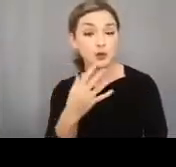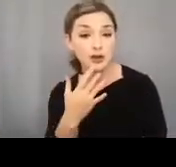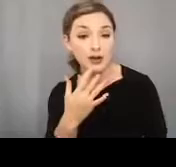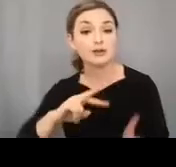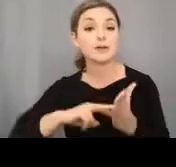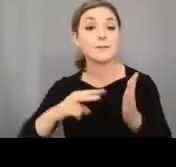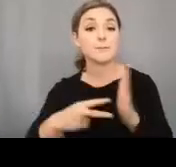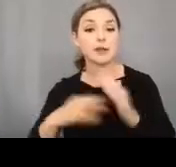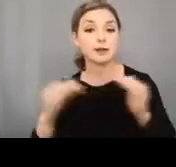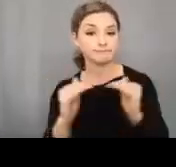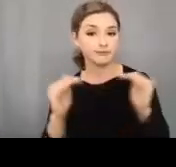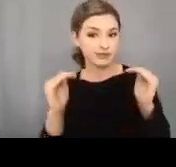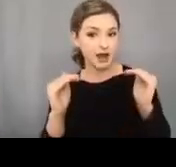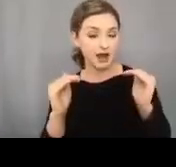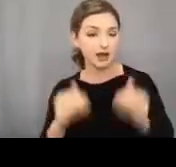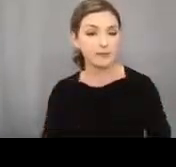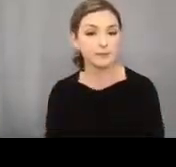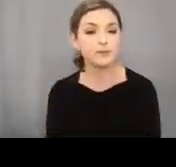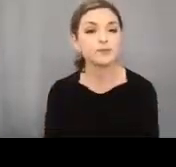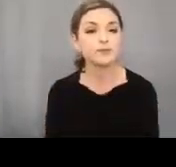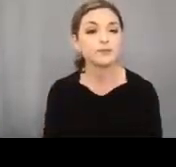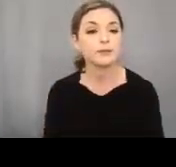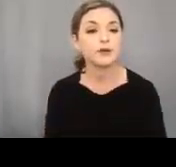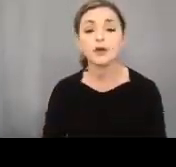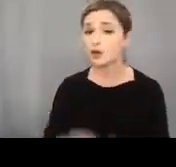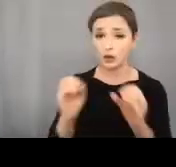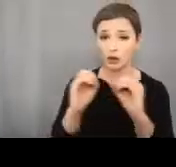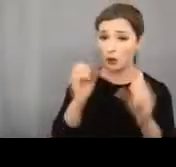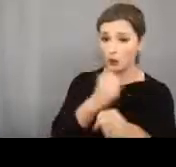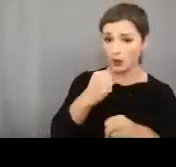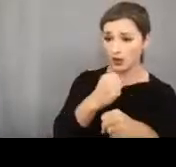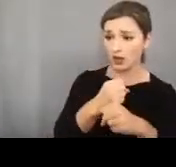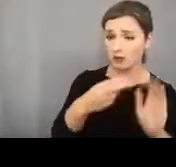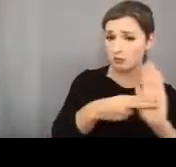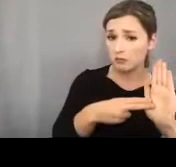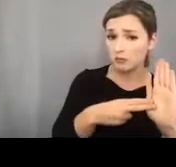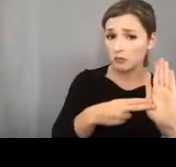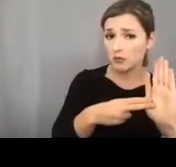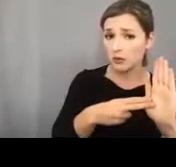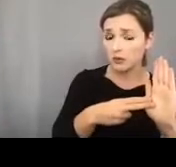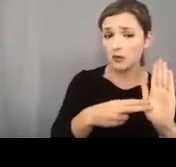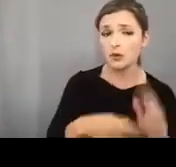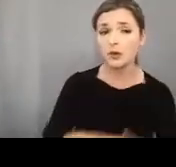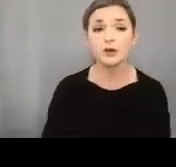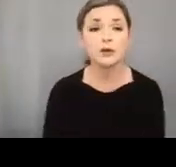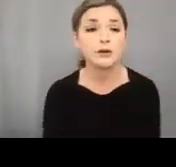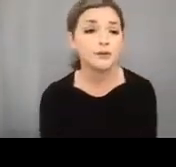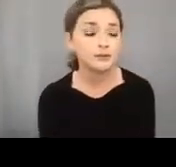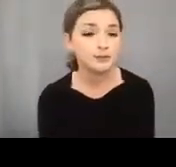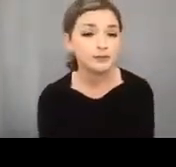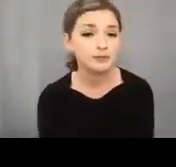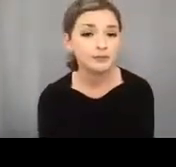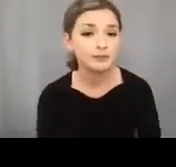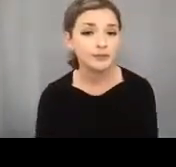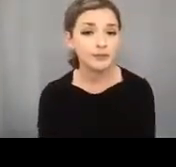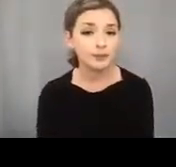this took place, though. Well, There's no years. there are signs right back here that tell the decade. So that was